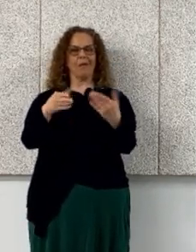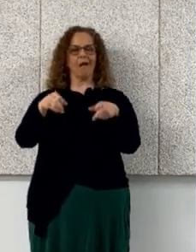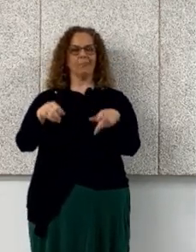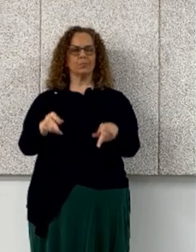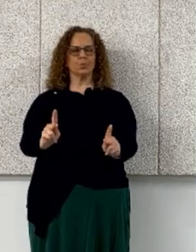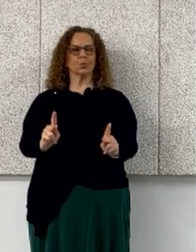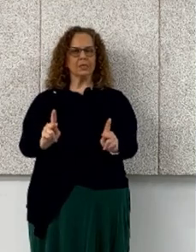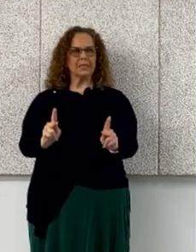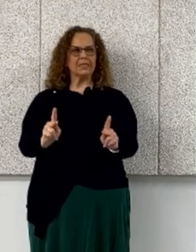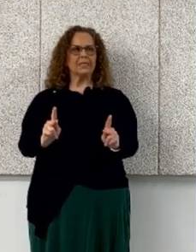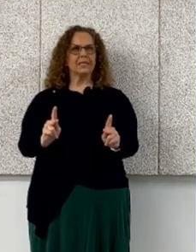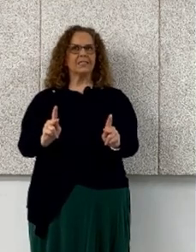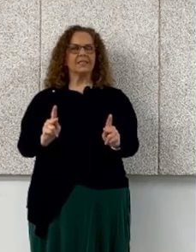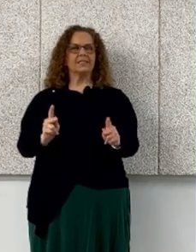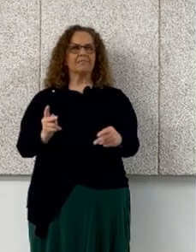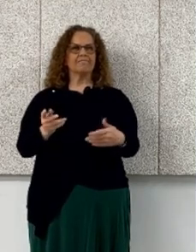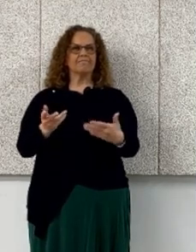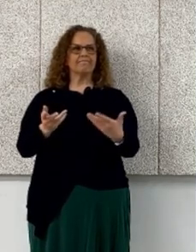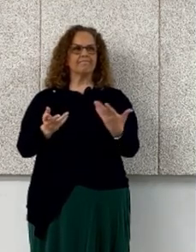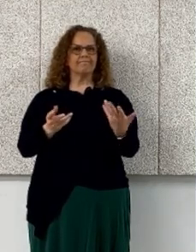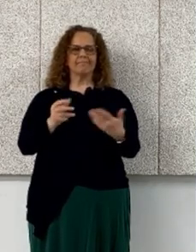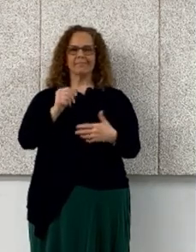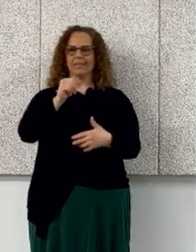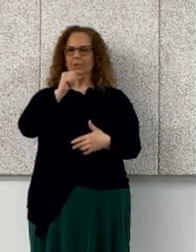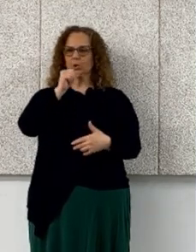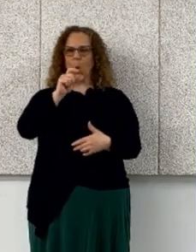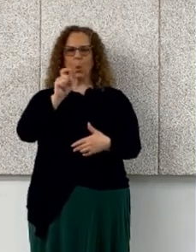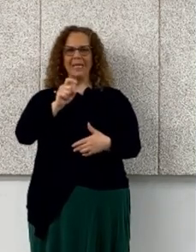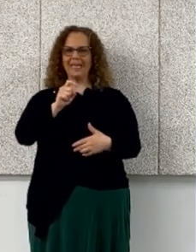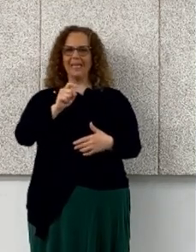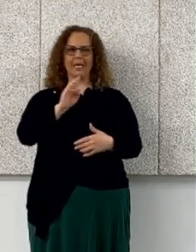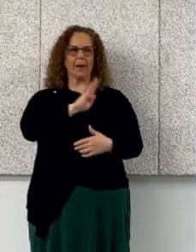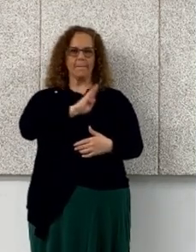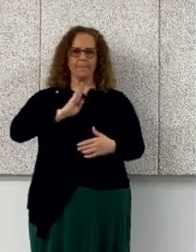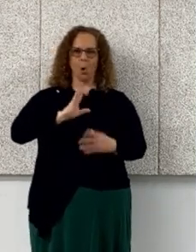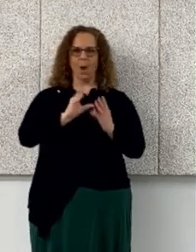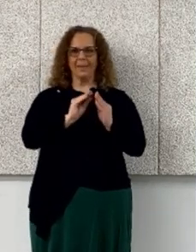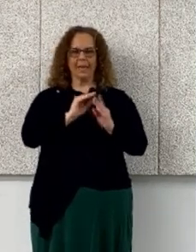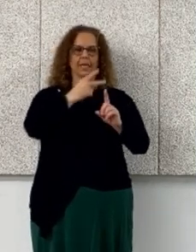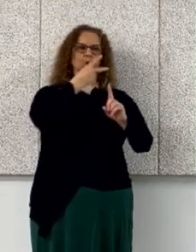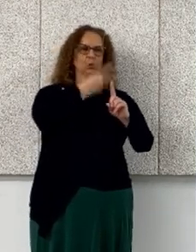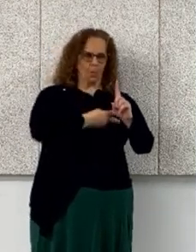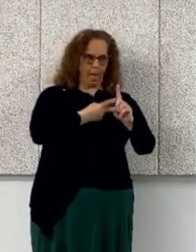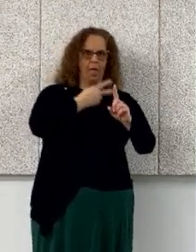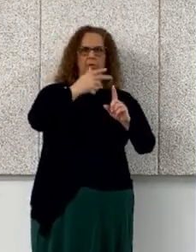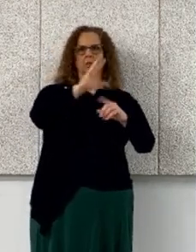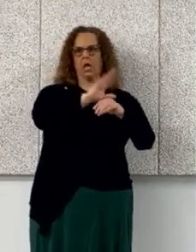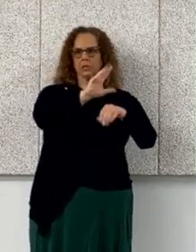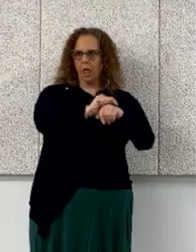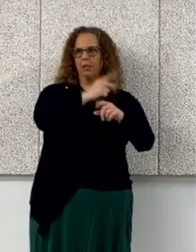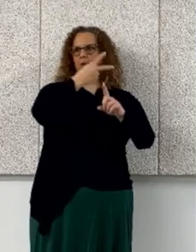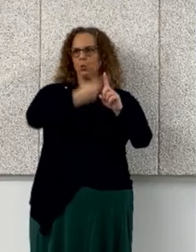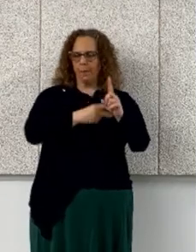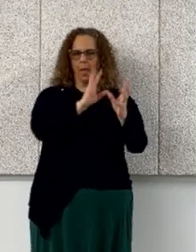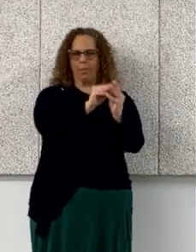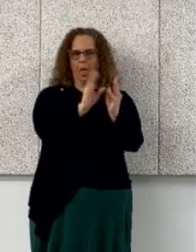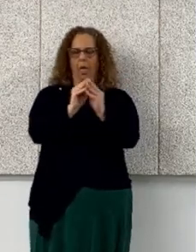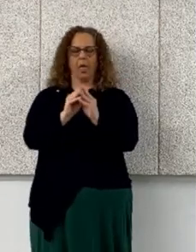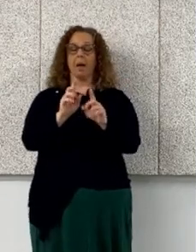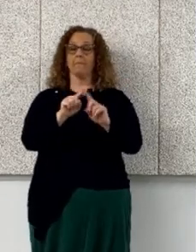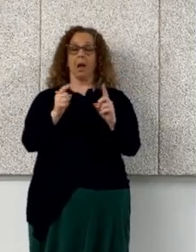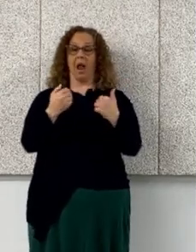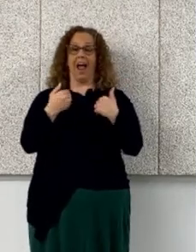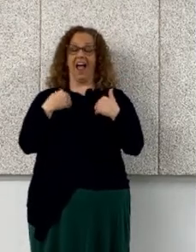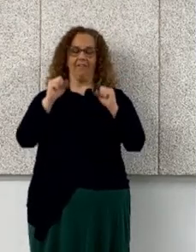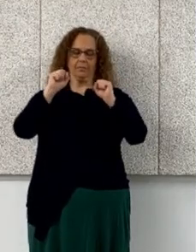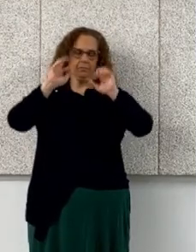to not have to have 2 months of board meetings and consultants and whatever, but that, I mean, I have an incredible board, but